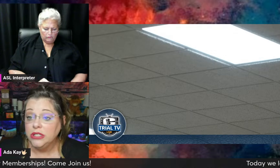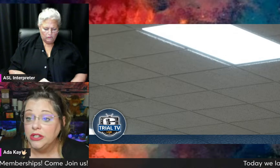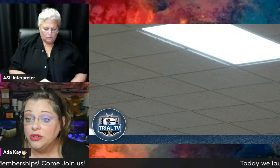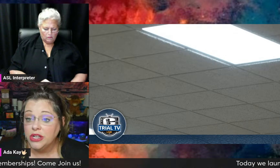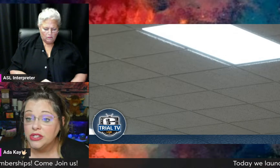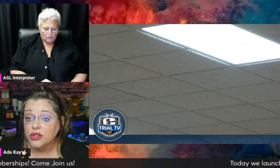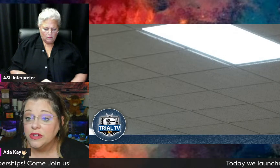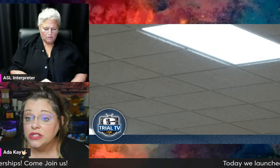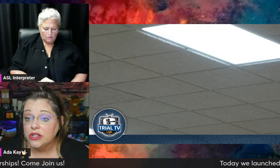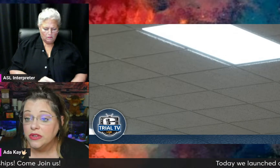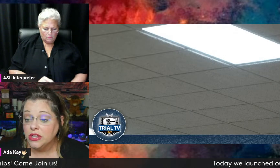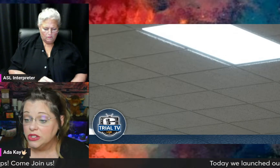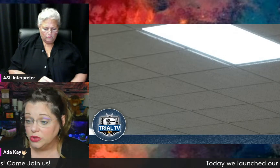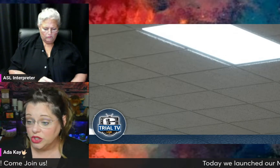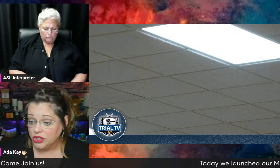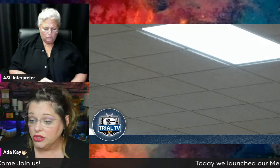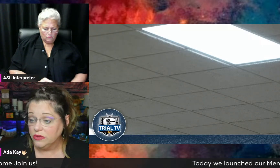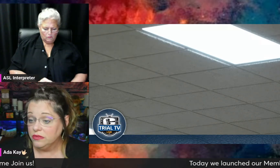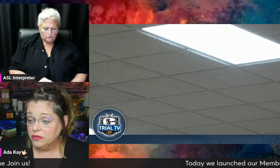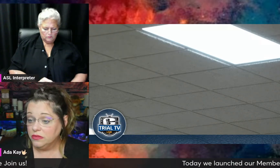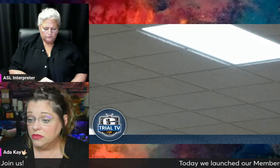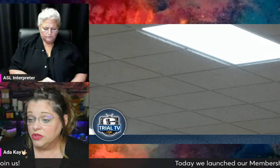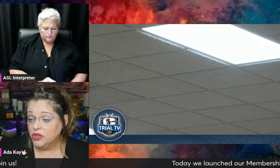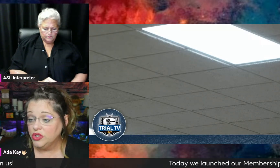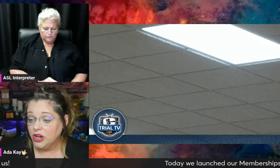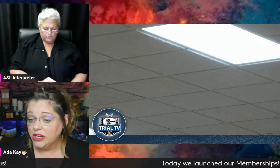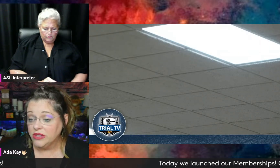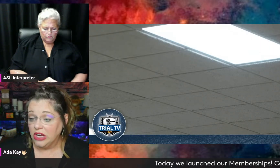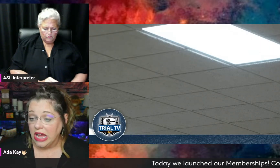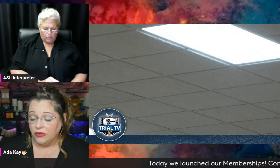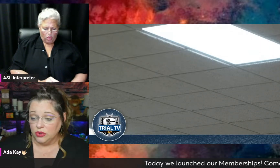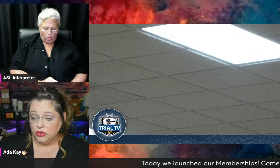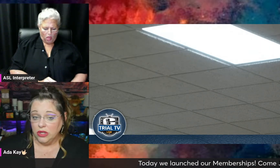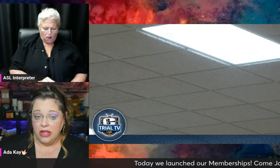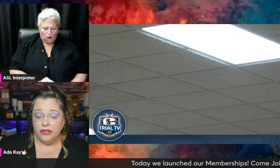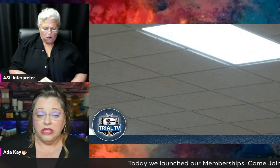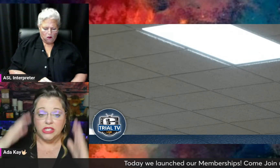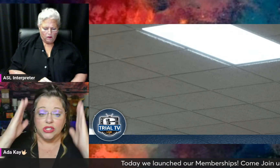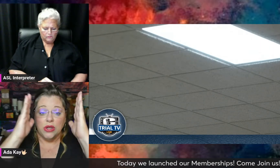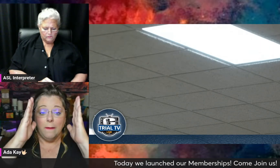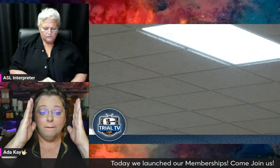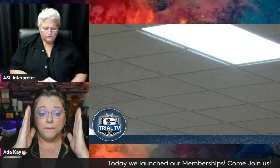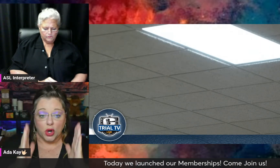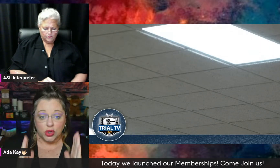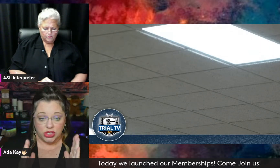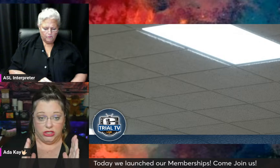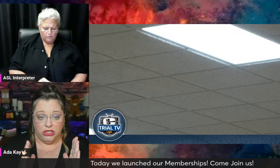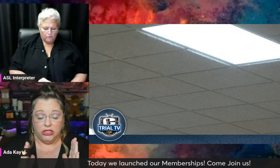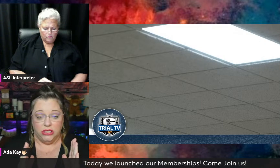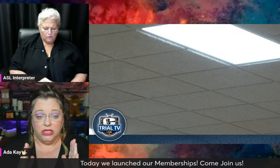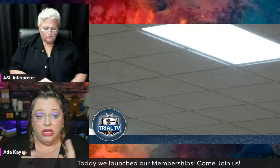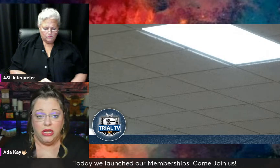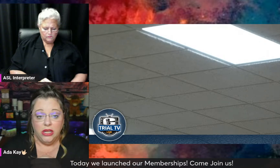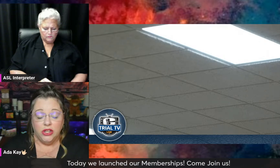good internet service and everything, so it shouldn't. 2 strikes of a gavel, and then this is